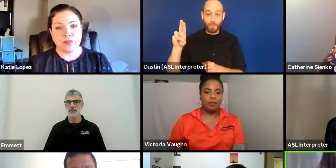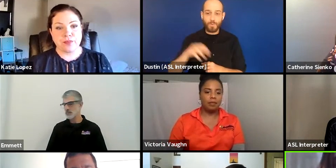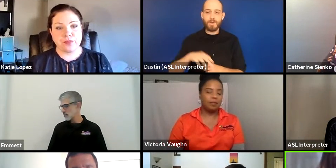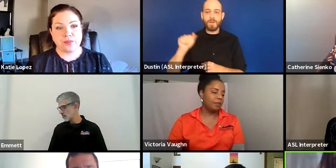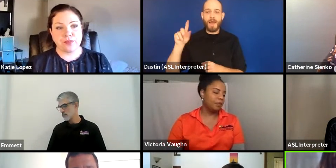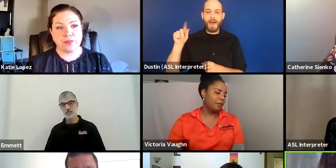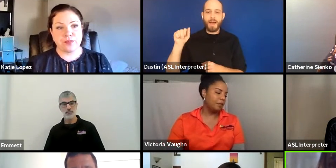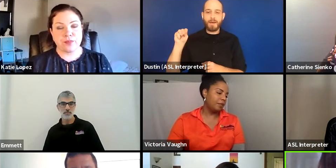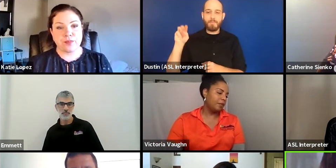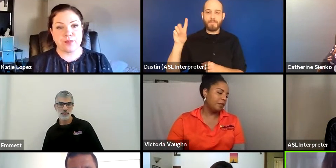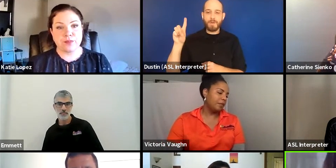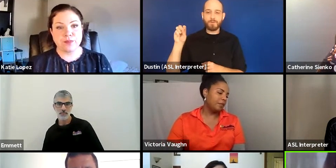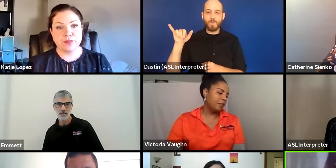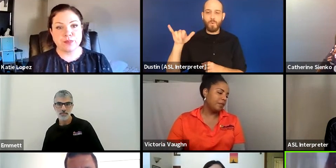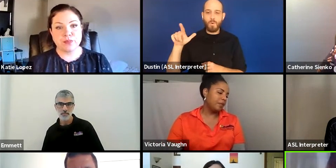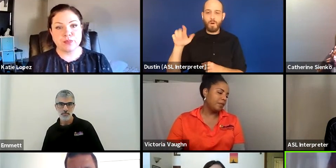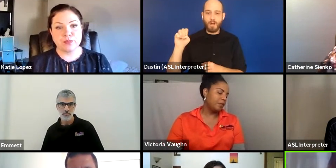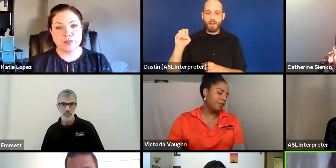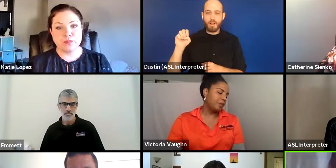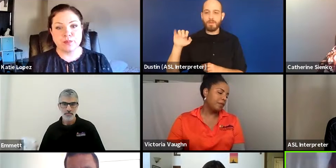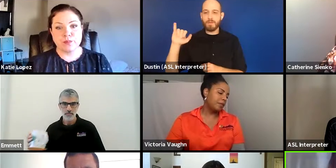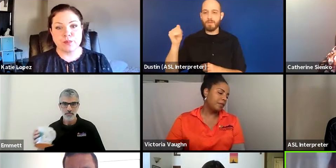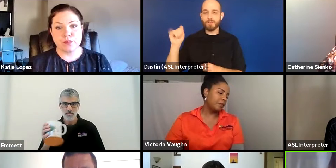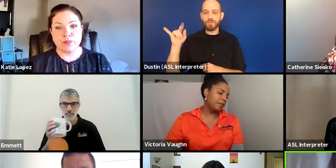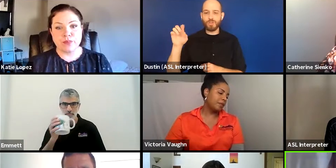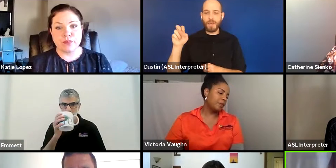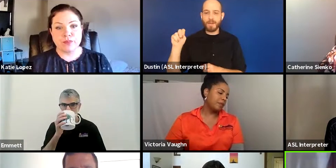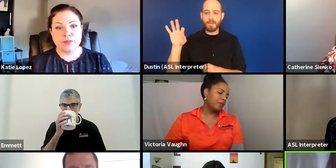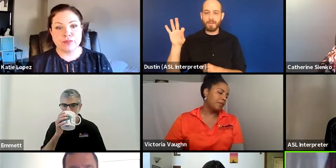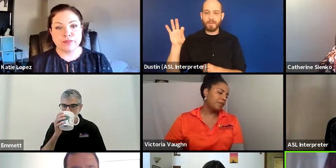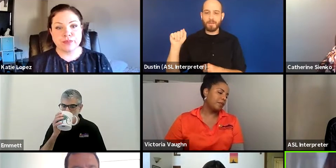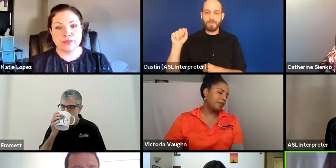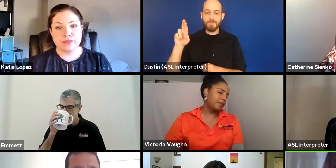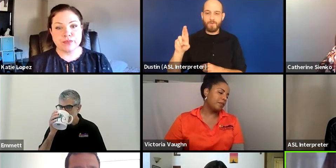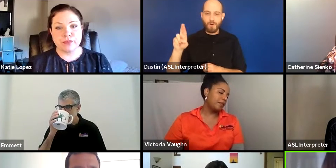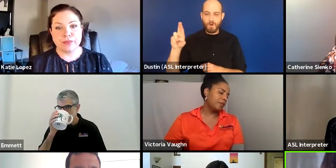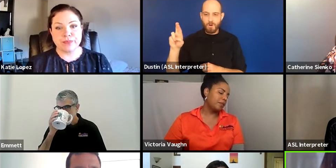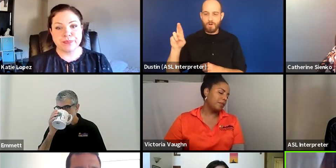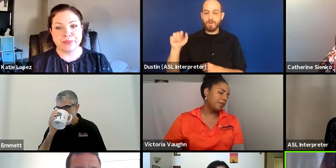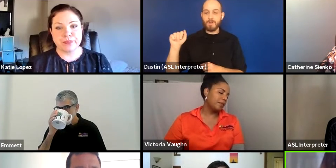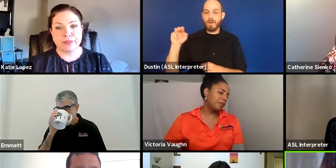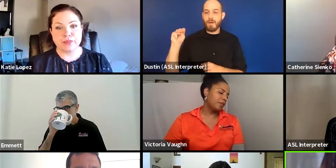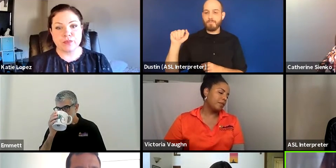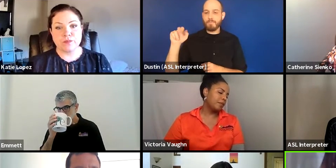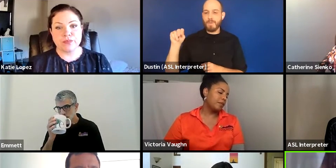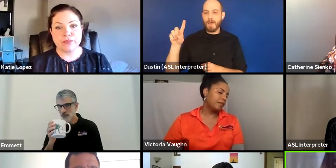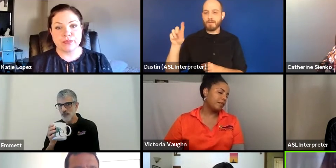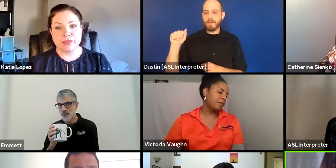Doyle, Jaden Farr, Amanda Guy,